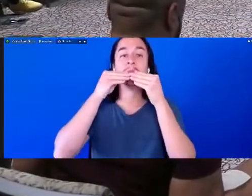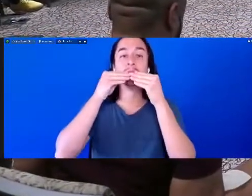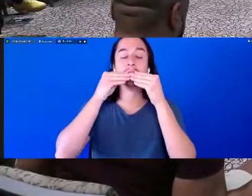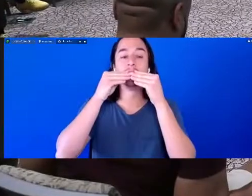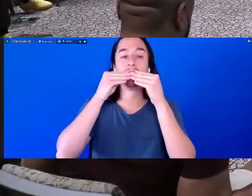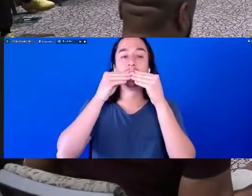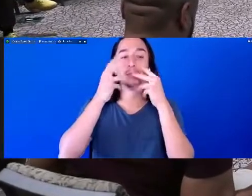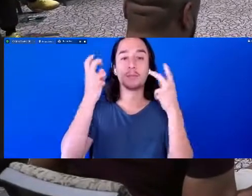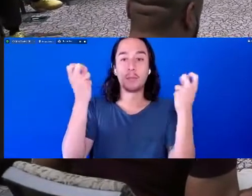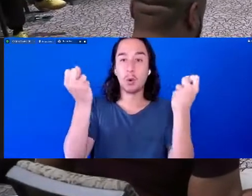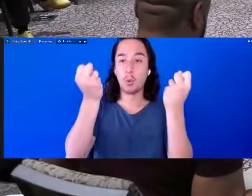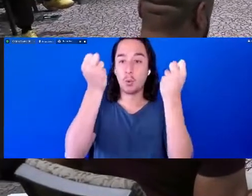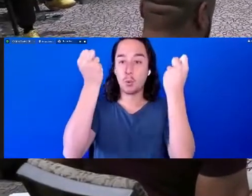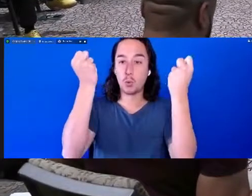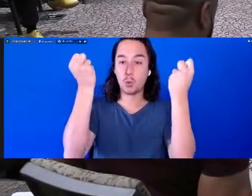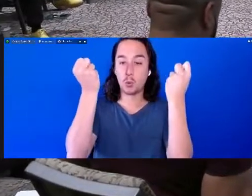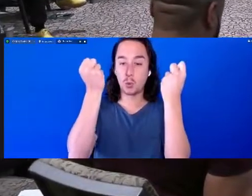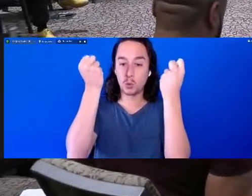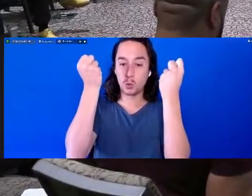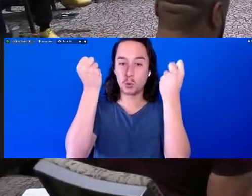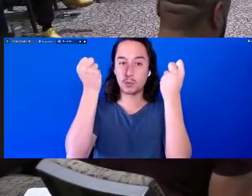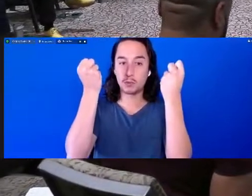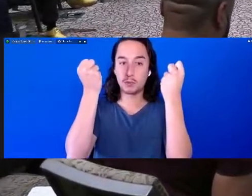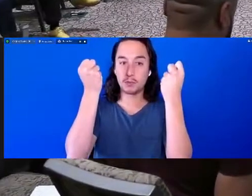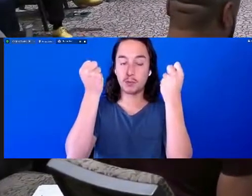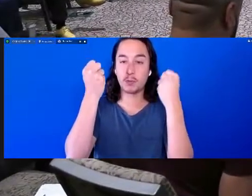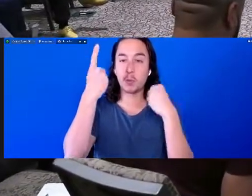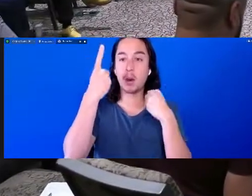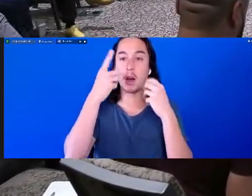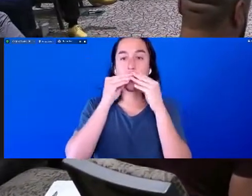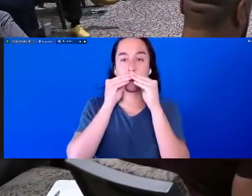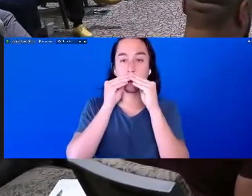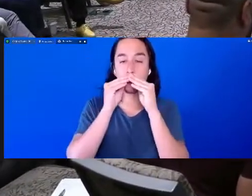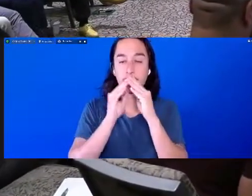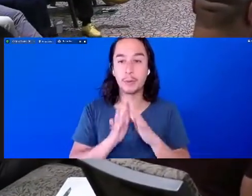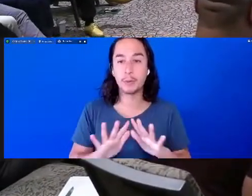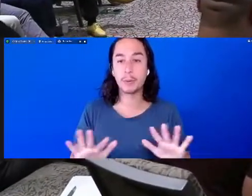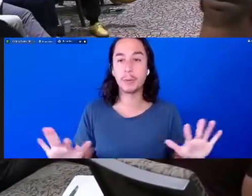And hold. And one breath out.